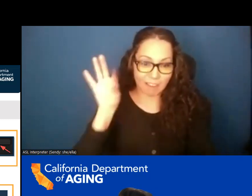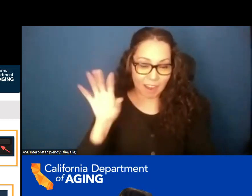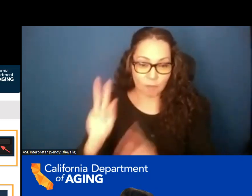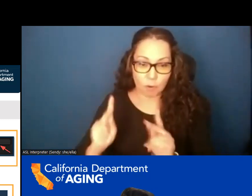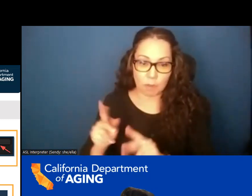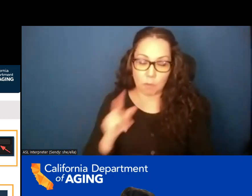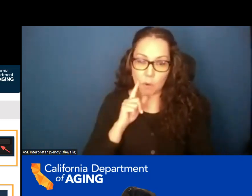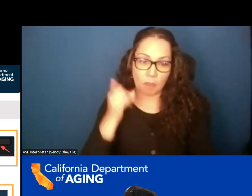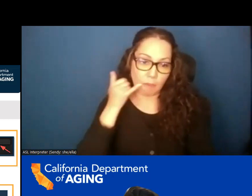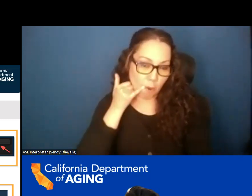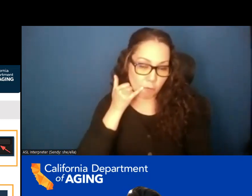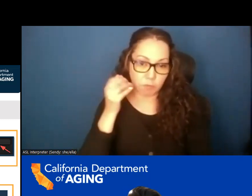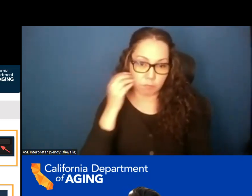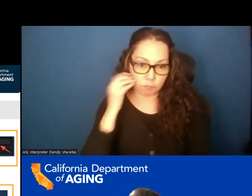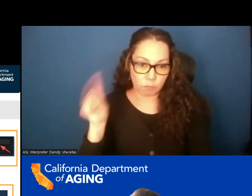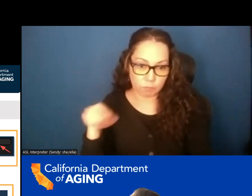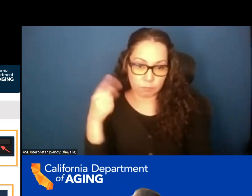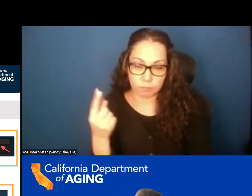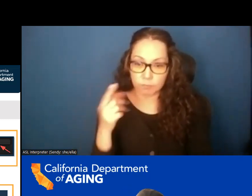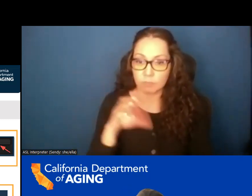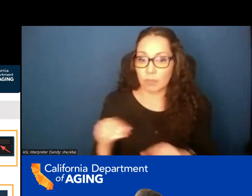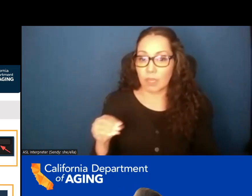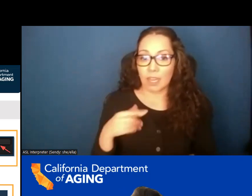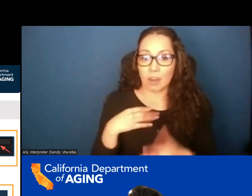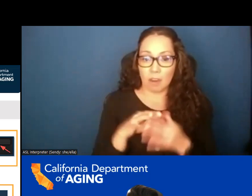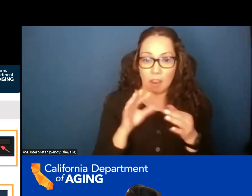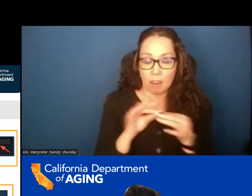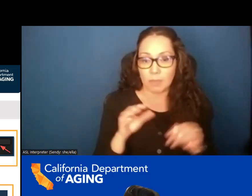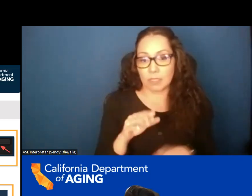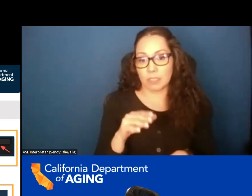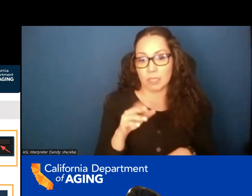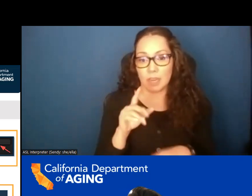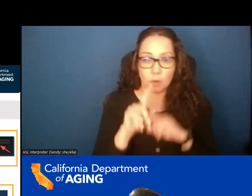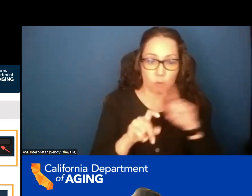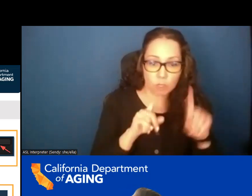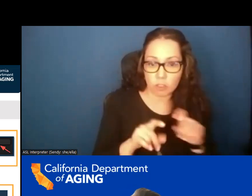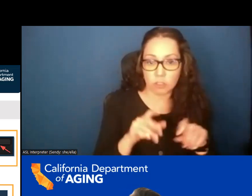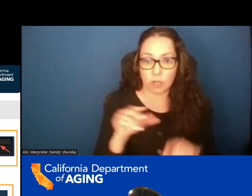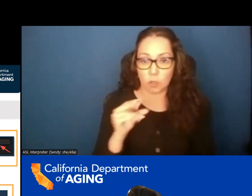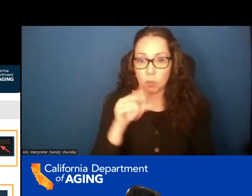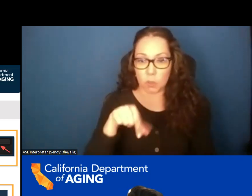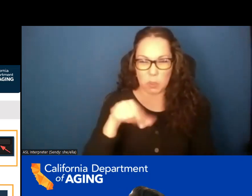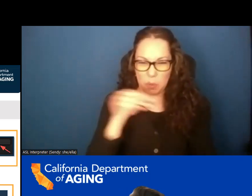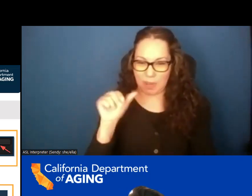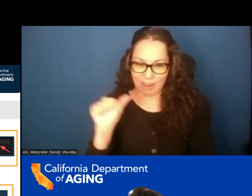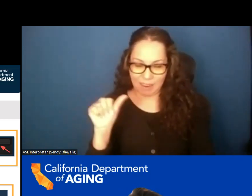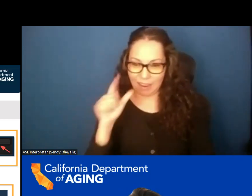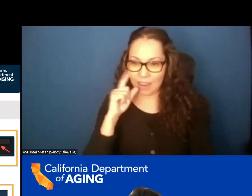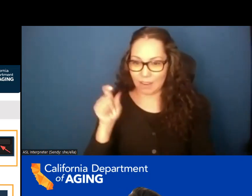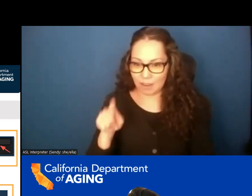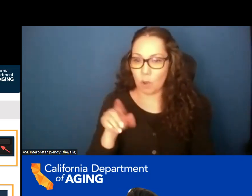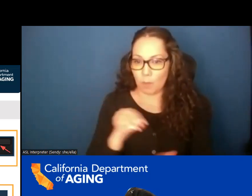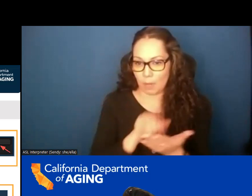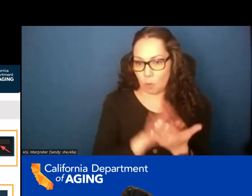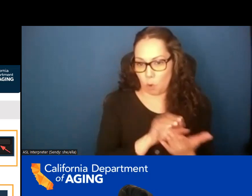You may also submit comments and questions using the Zoom Q&A box. Again, all comments will be recorded